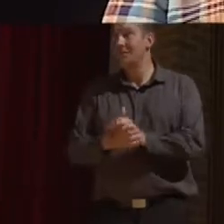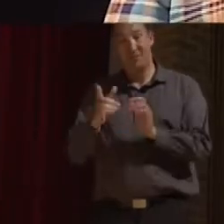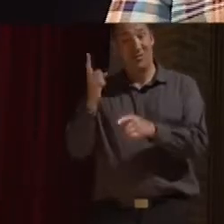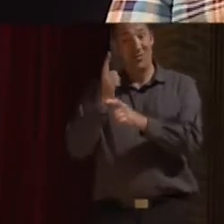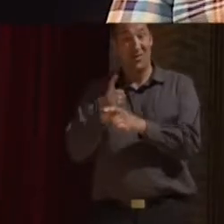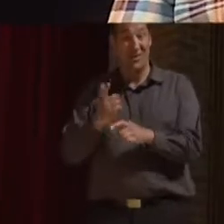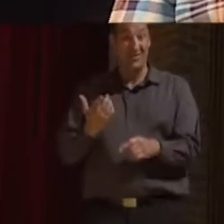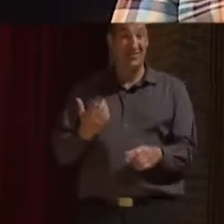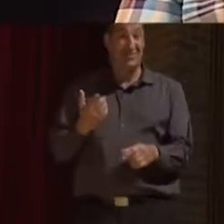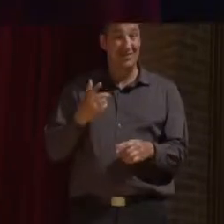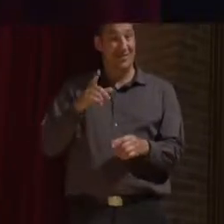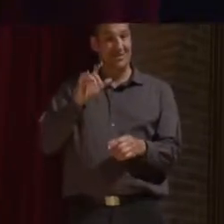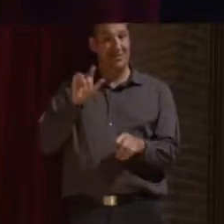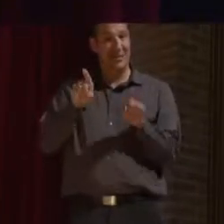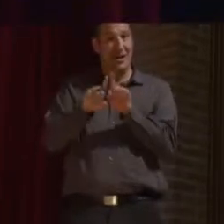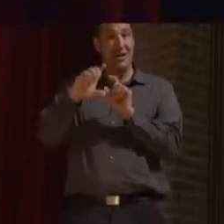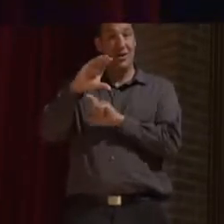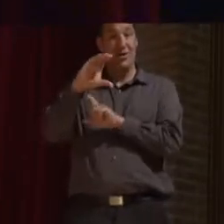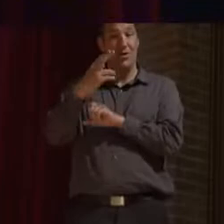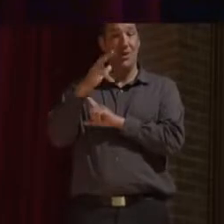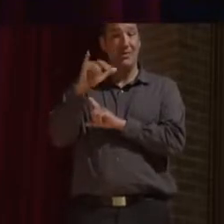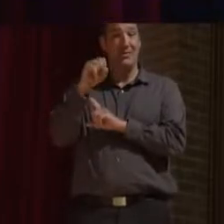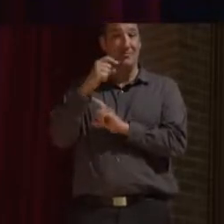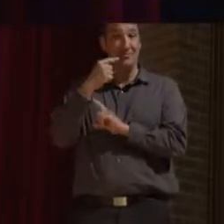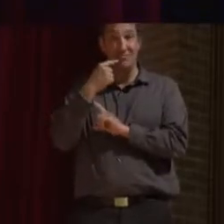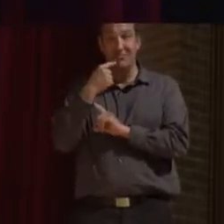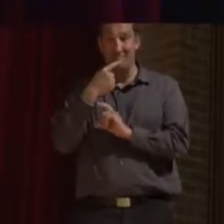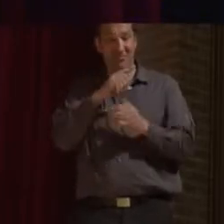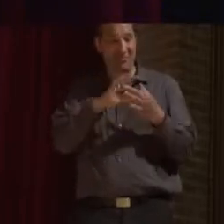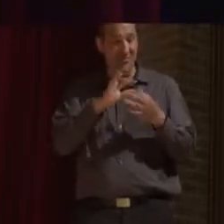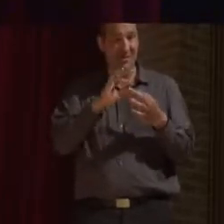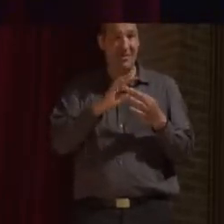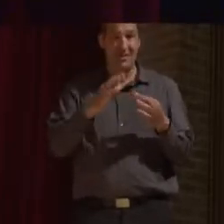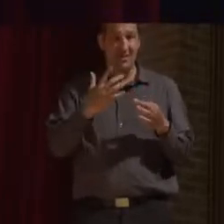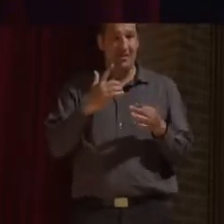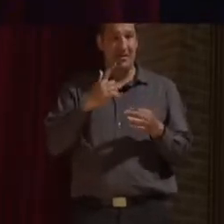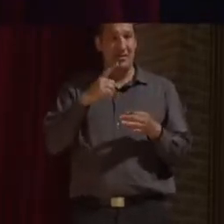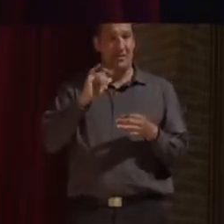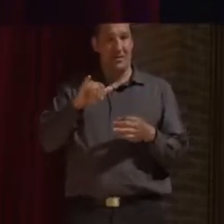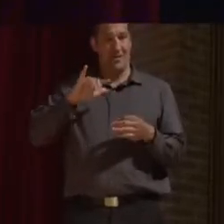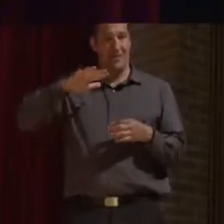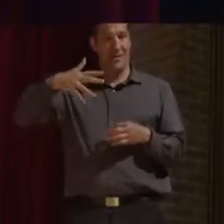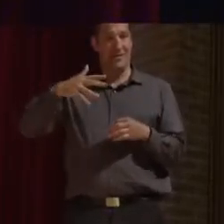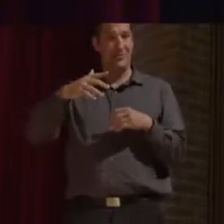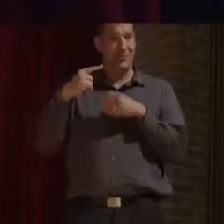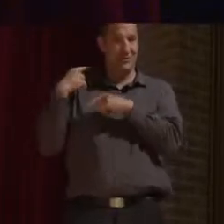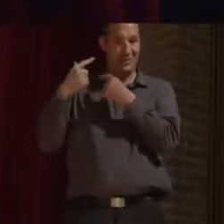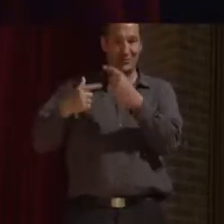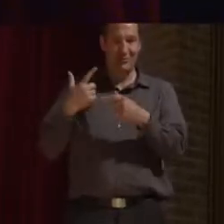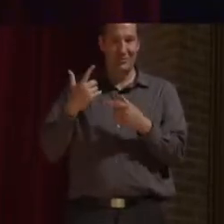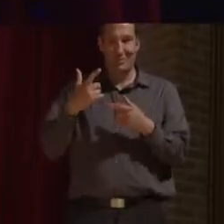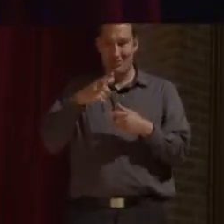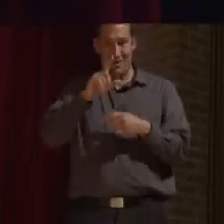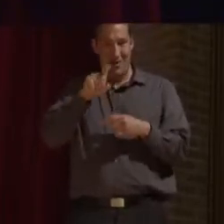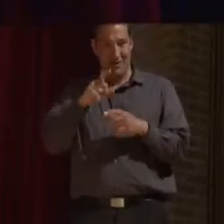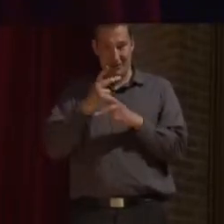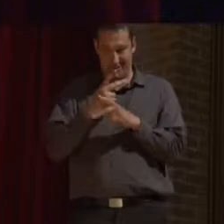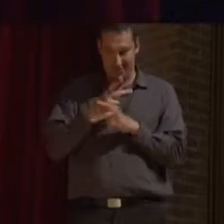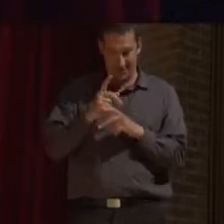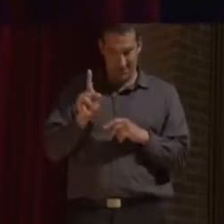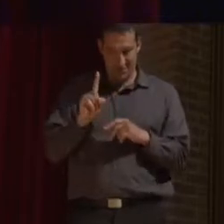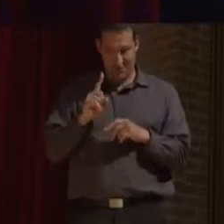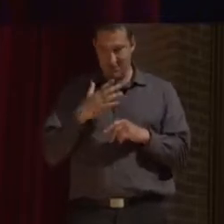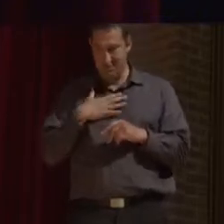kind of goes off of what Chris said too. He's not expecting necessarily a fifth generation. Find where